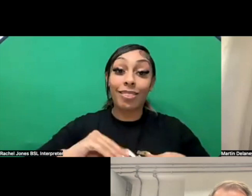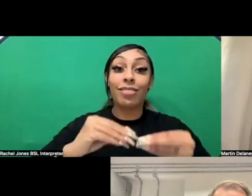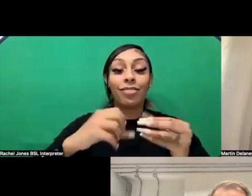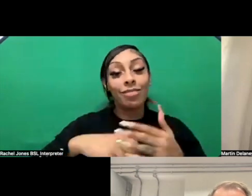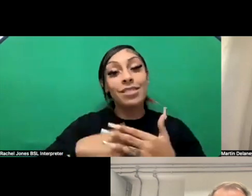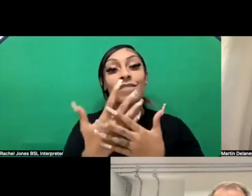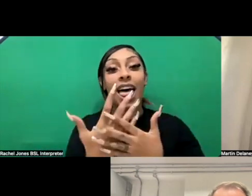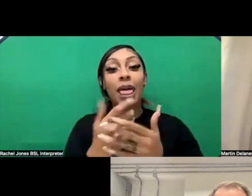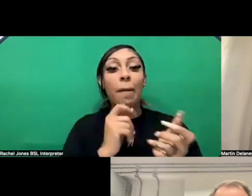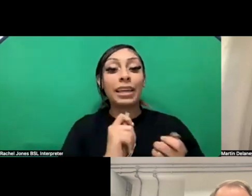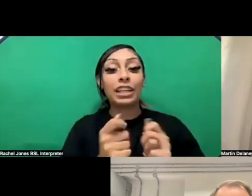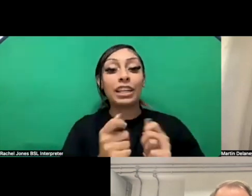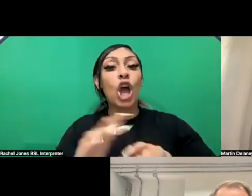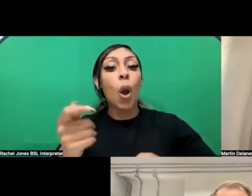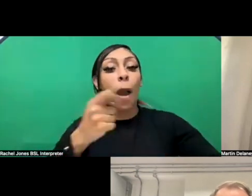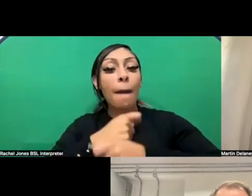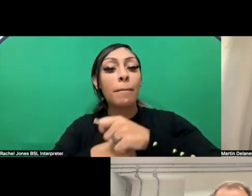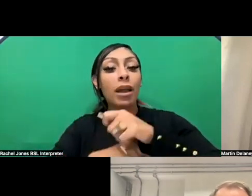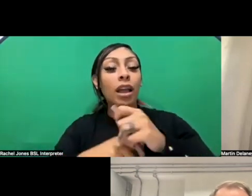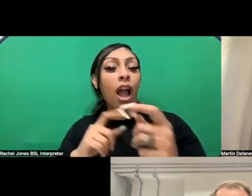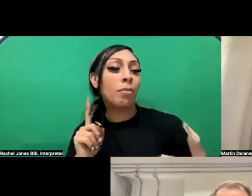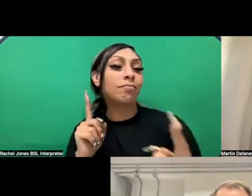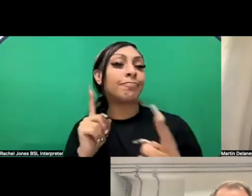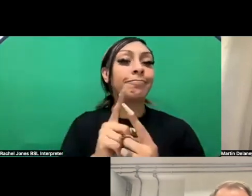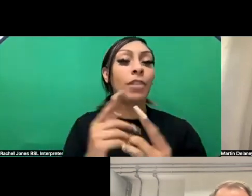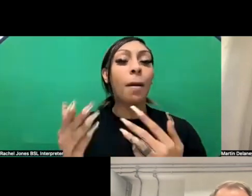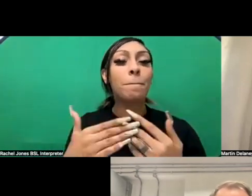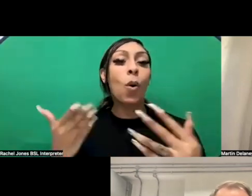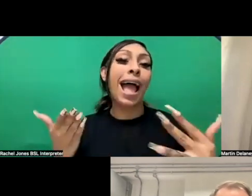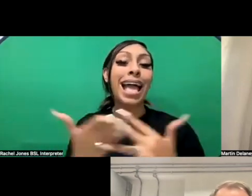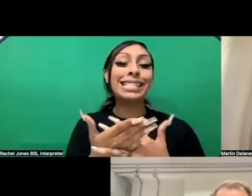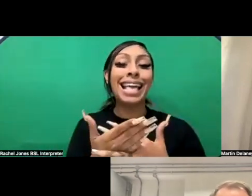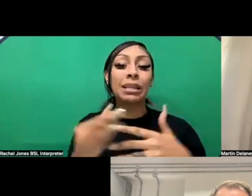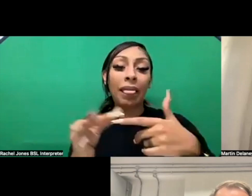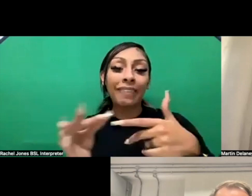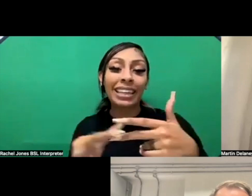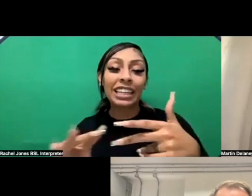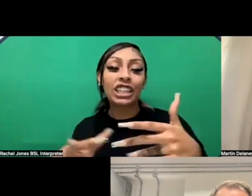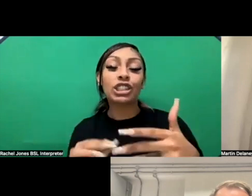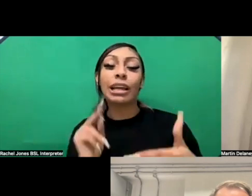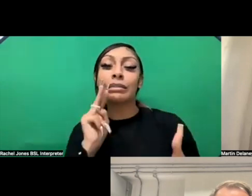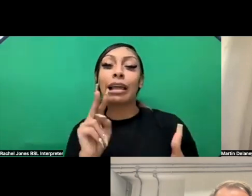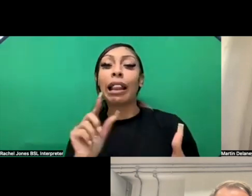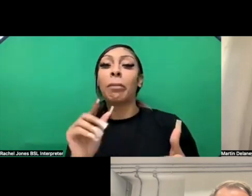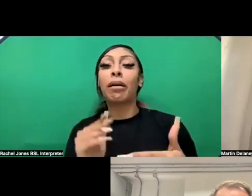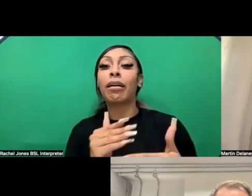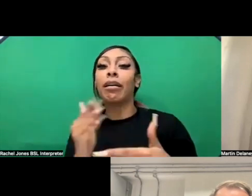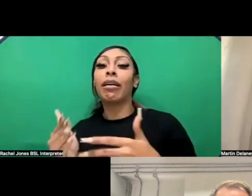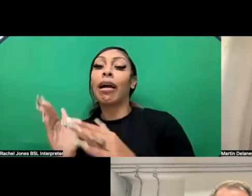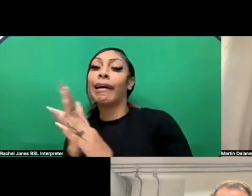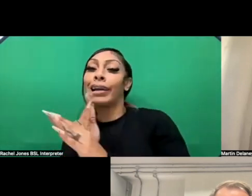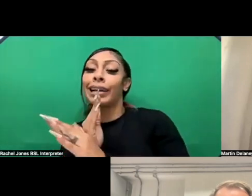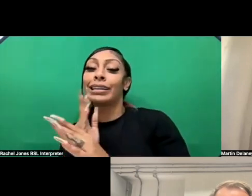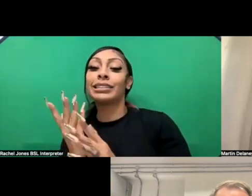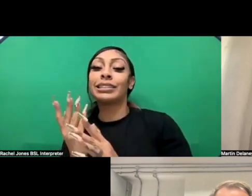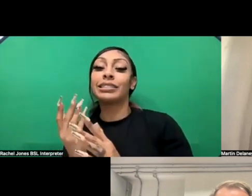kind of don't become more upfront with accessibility features. It's still seen as a bit of a